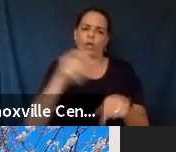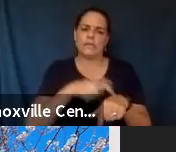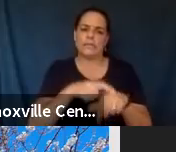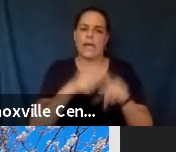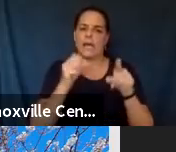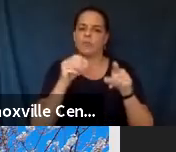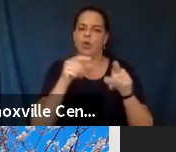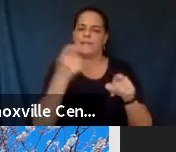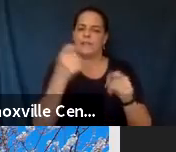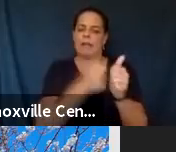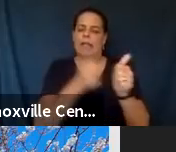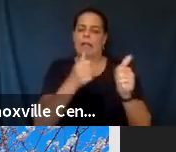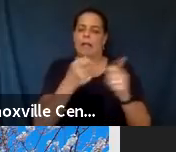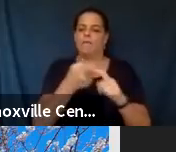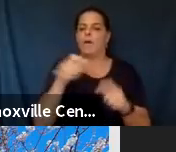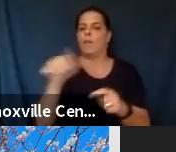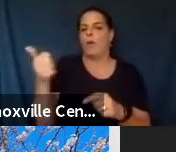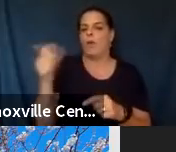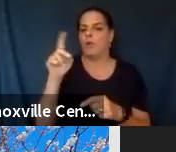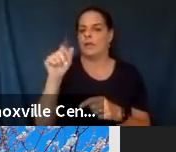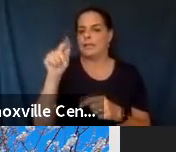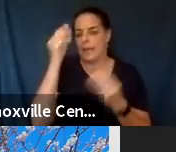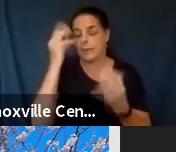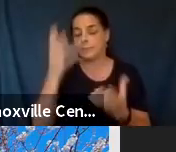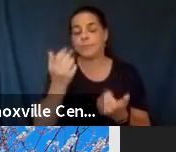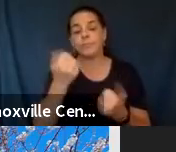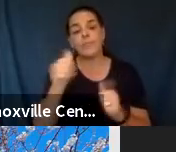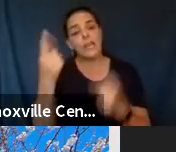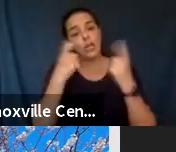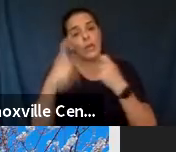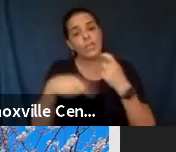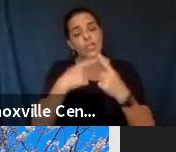data points. Any questions about the benchmarks?